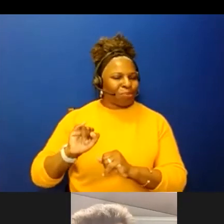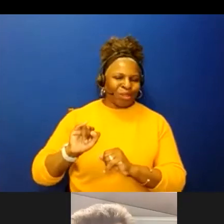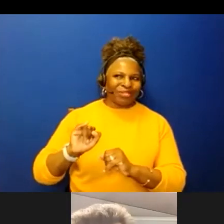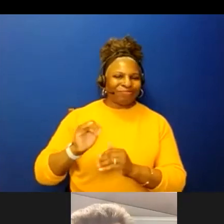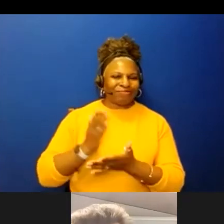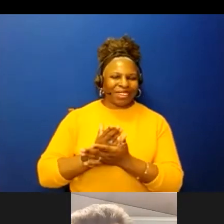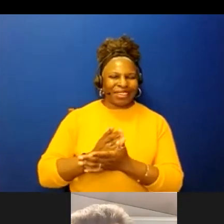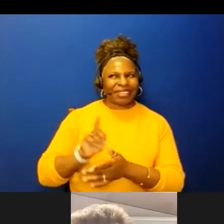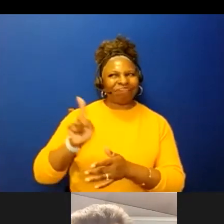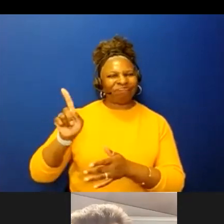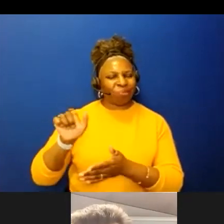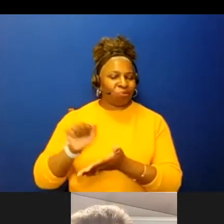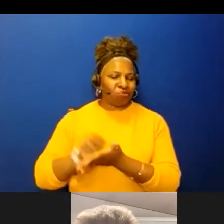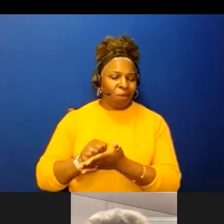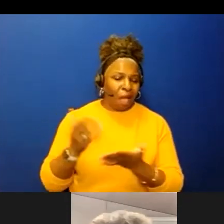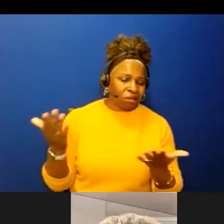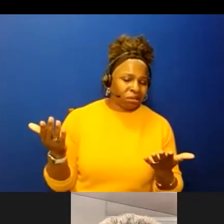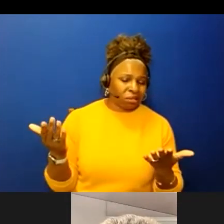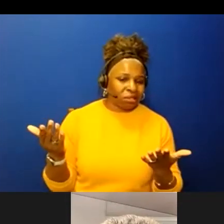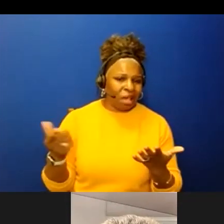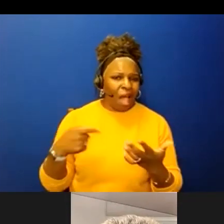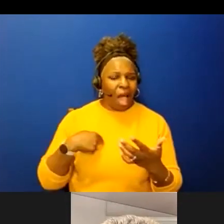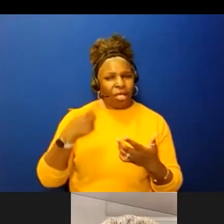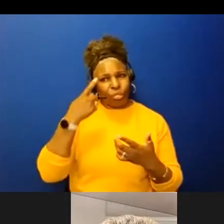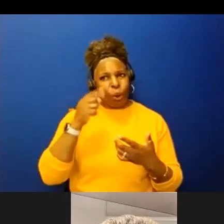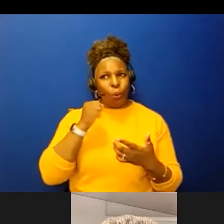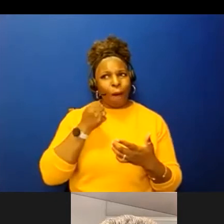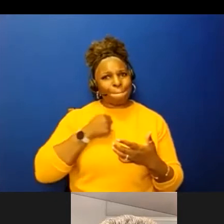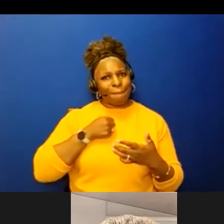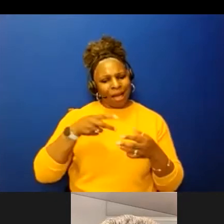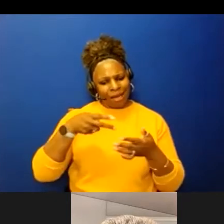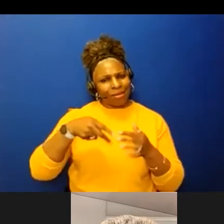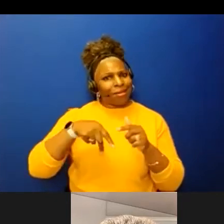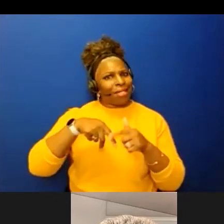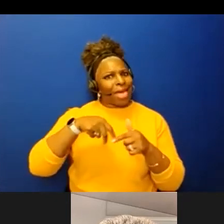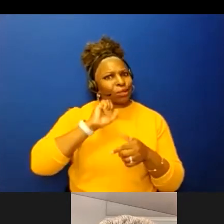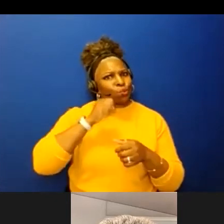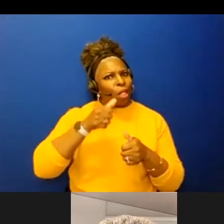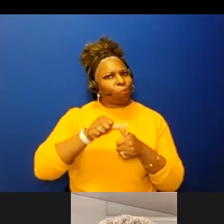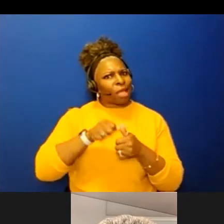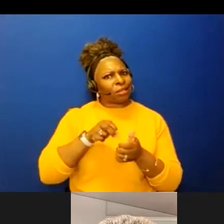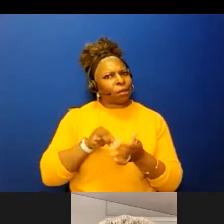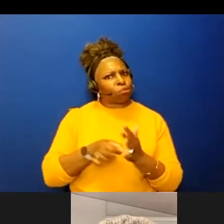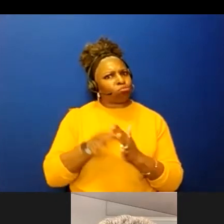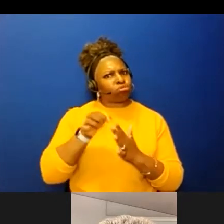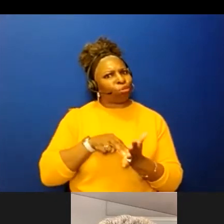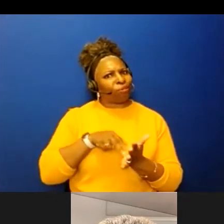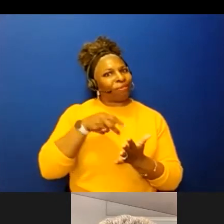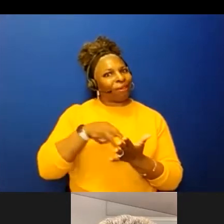just believed I was going to get better, and it didn't happen. So I stuck my head down and got my degree, and then got a job and was